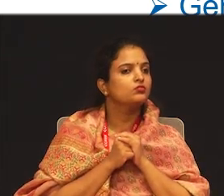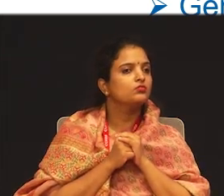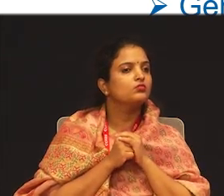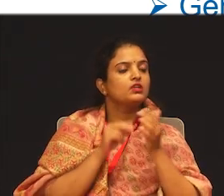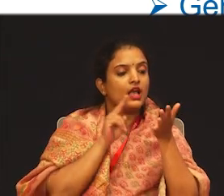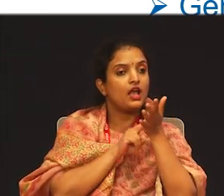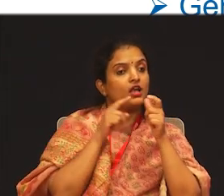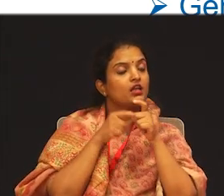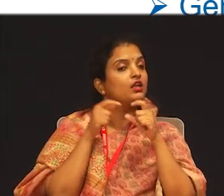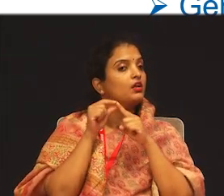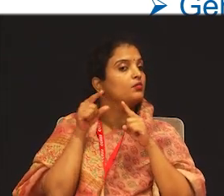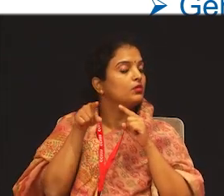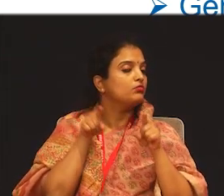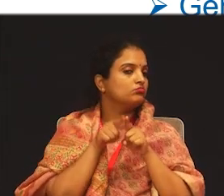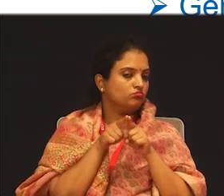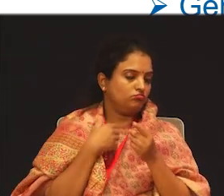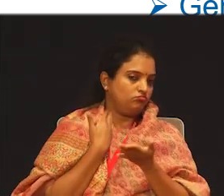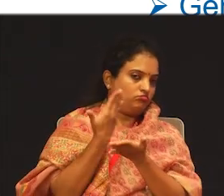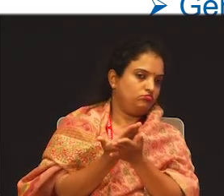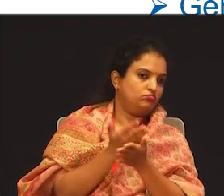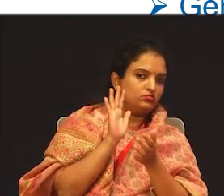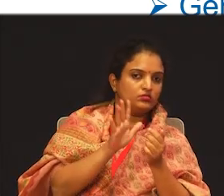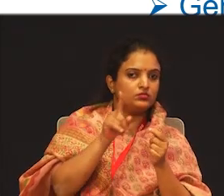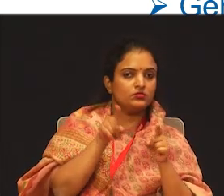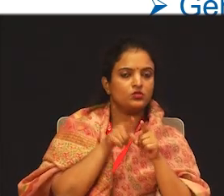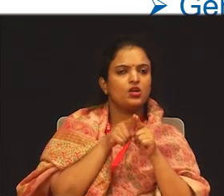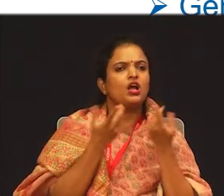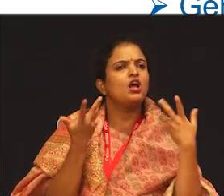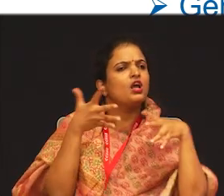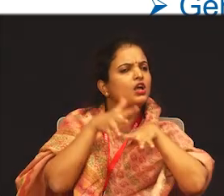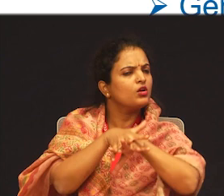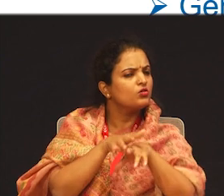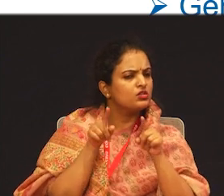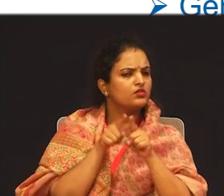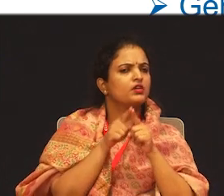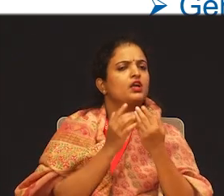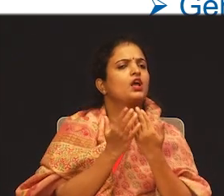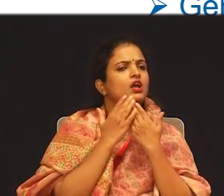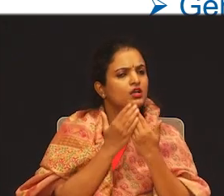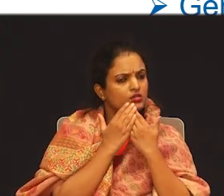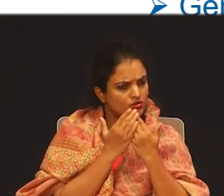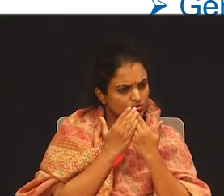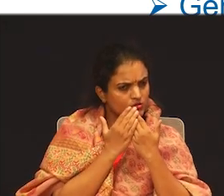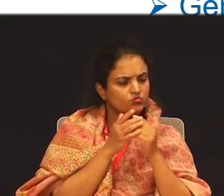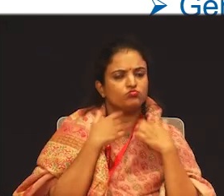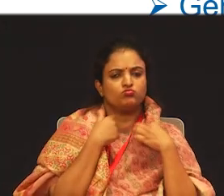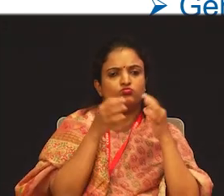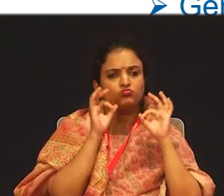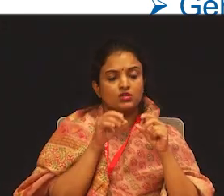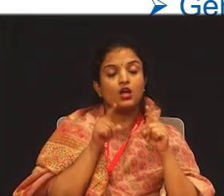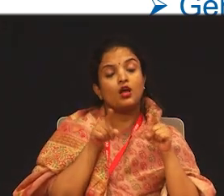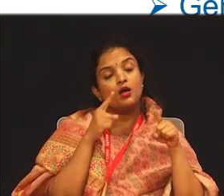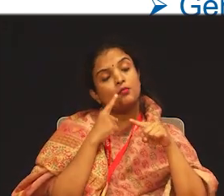NEP has also recommended a fund for inclusive education and a fund for